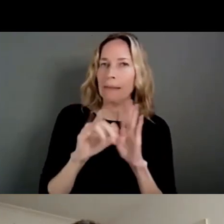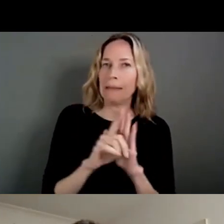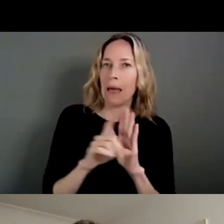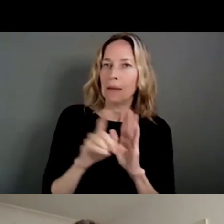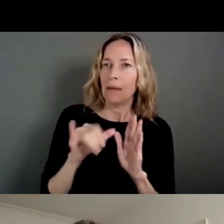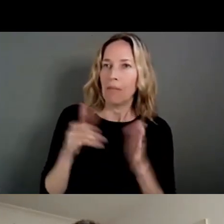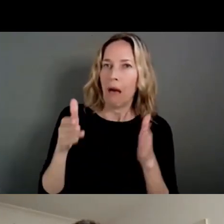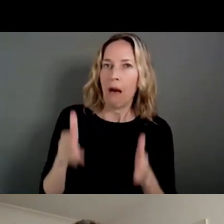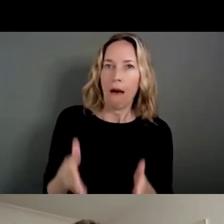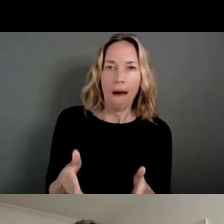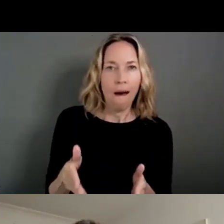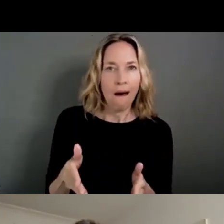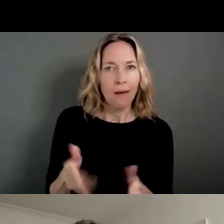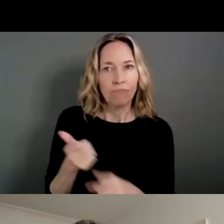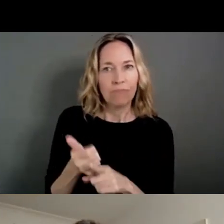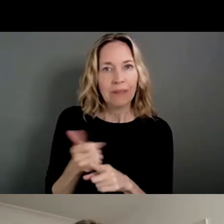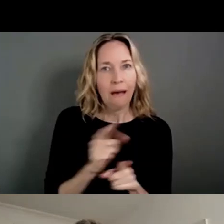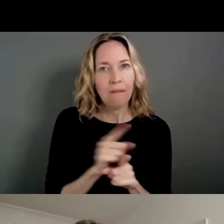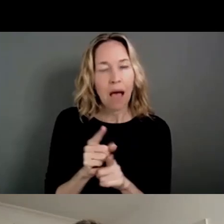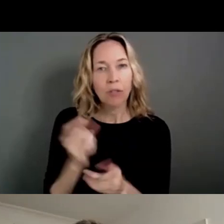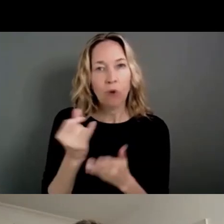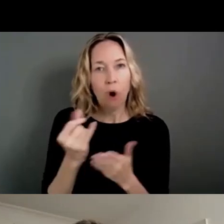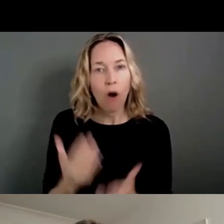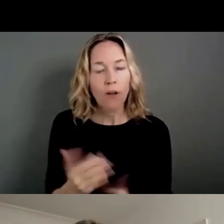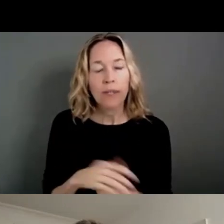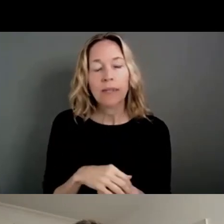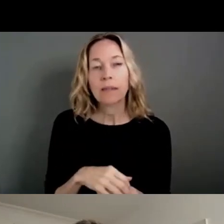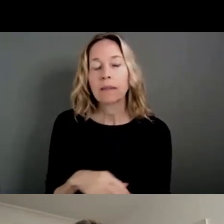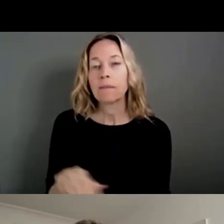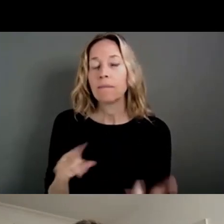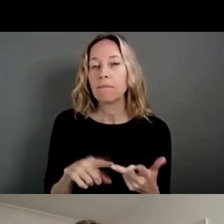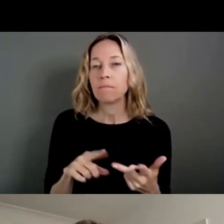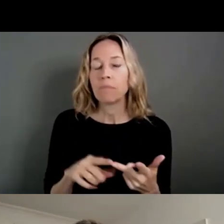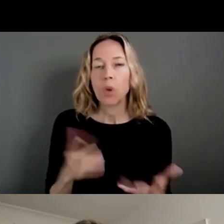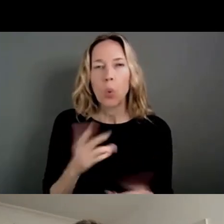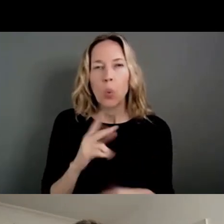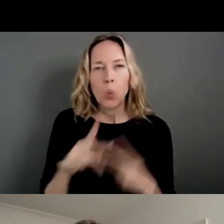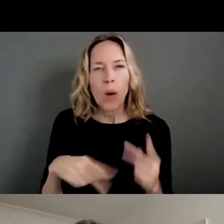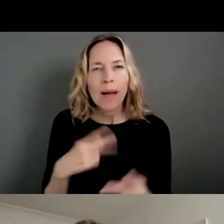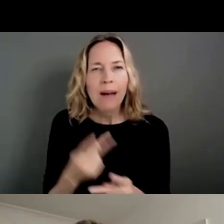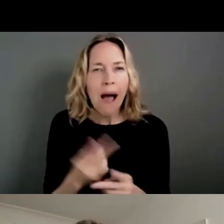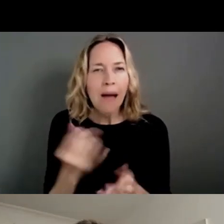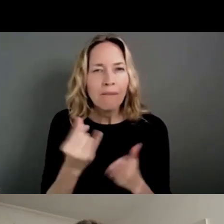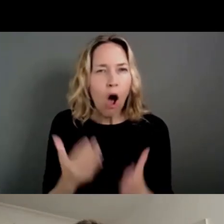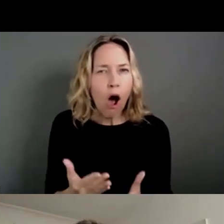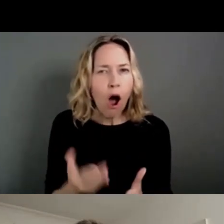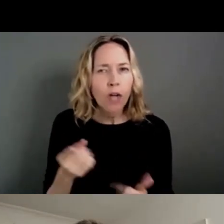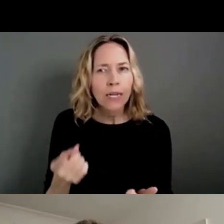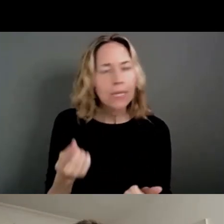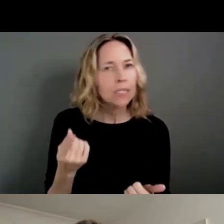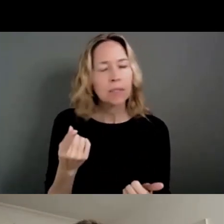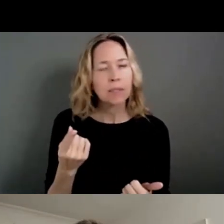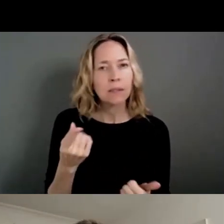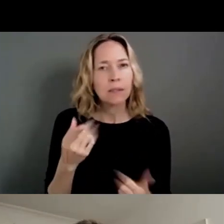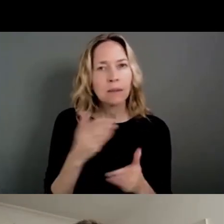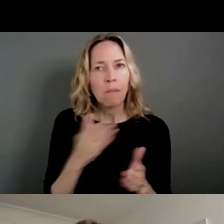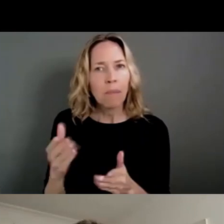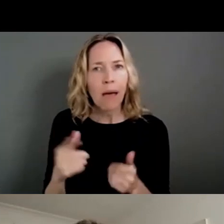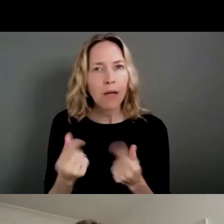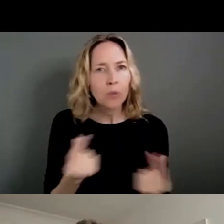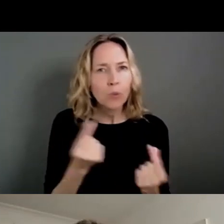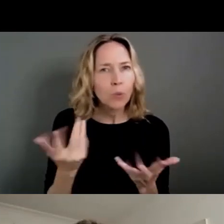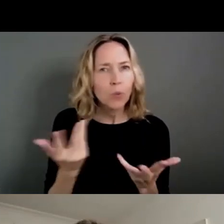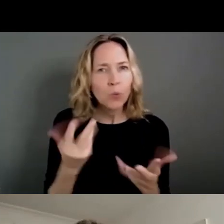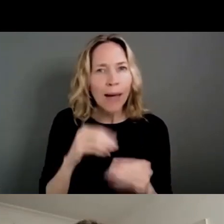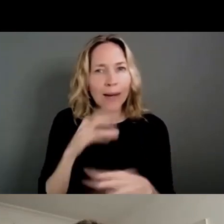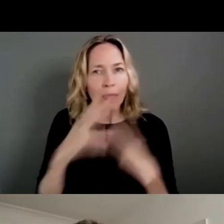that you want to occupy in the world, and really telegraph that in a clear, compelling, and creative way.